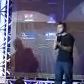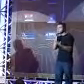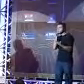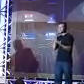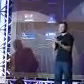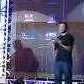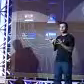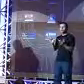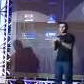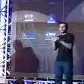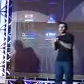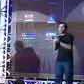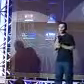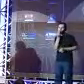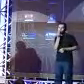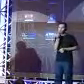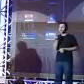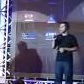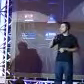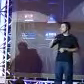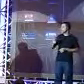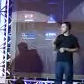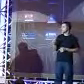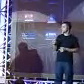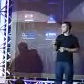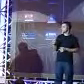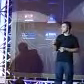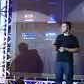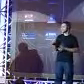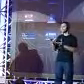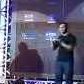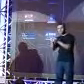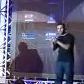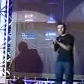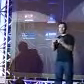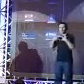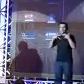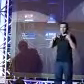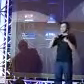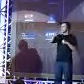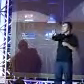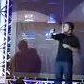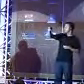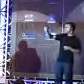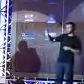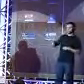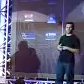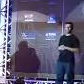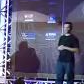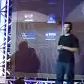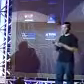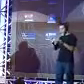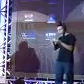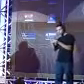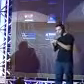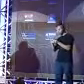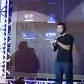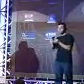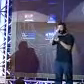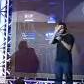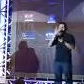then there's a lot of people in the world who are very satisfied with their life.